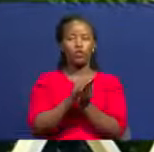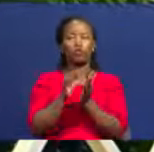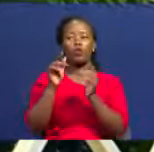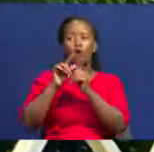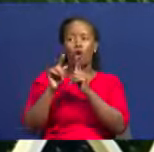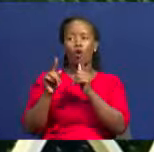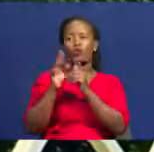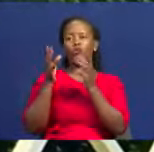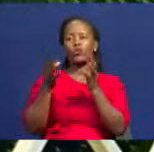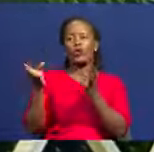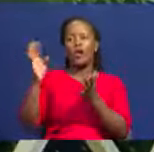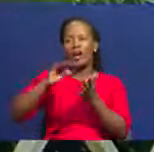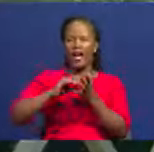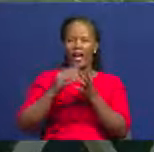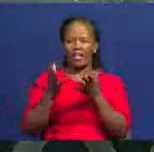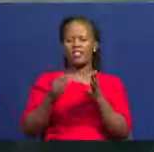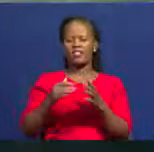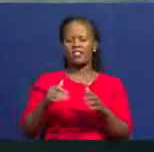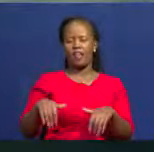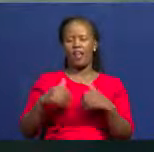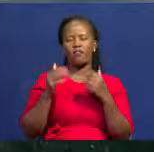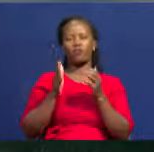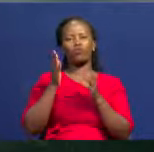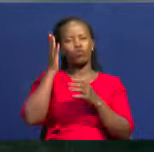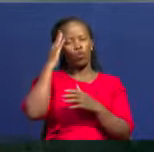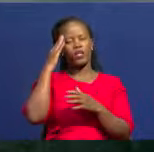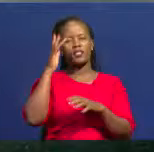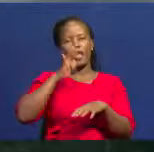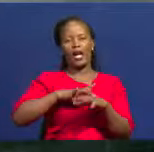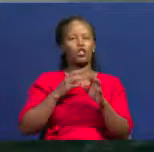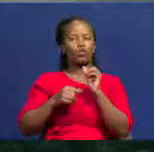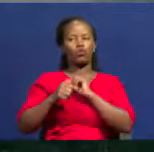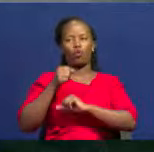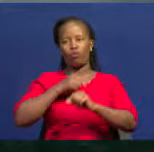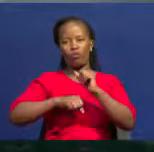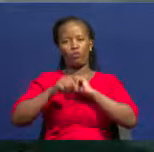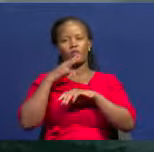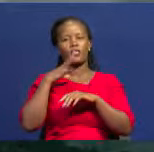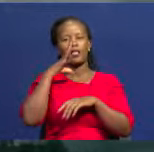Lily's anguish highlights the consequences of inaction.